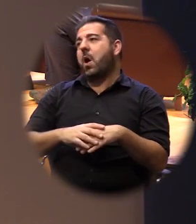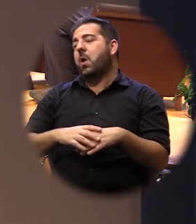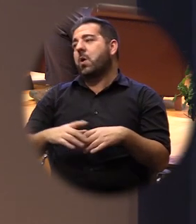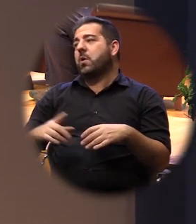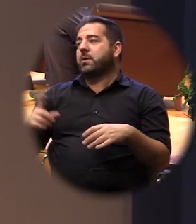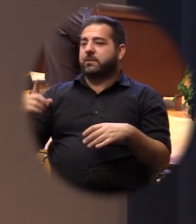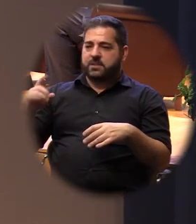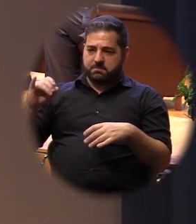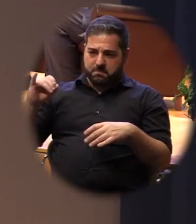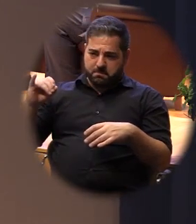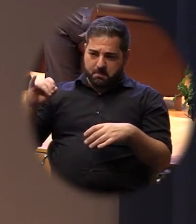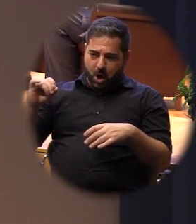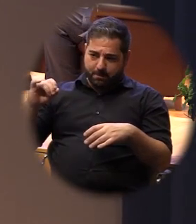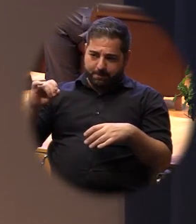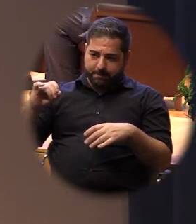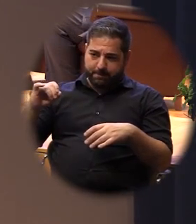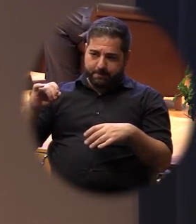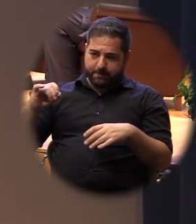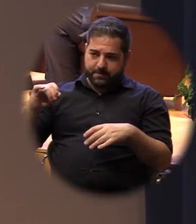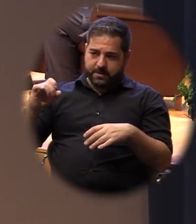right? And something